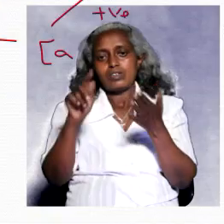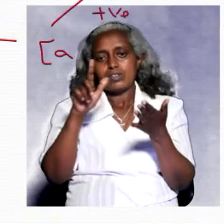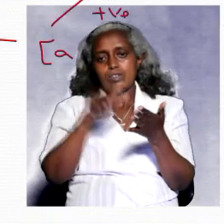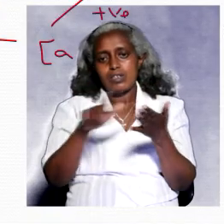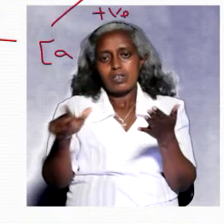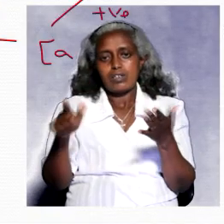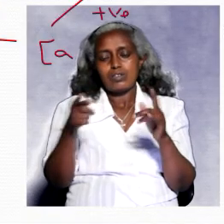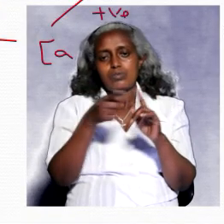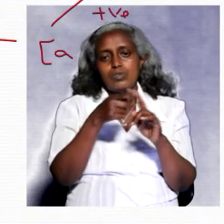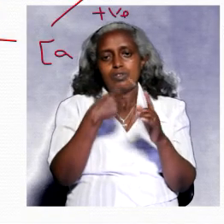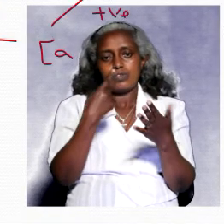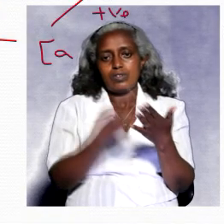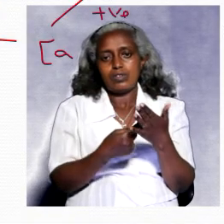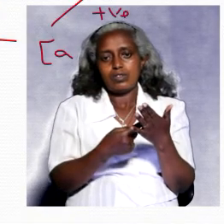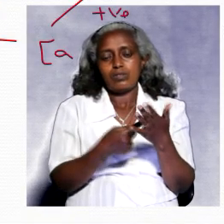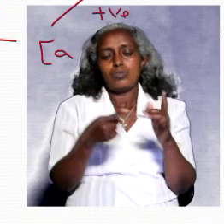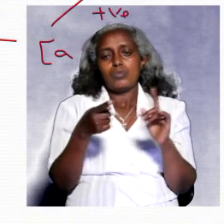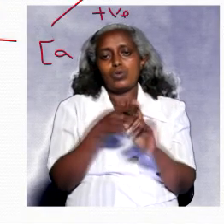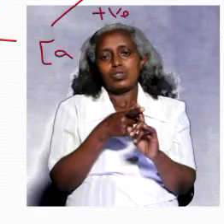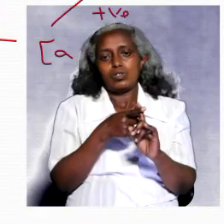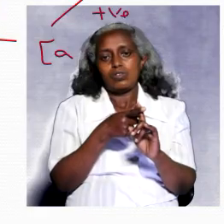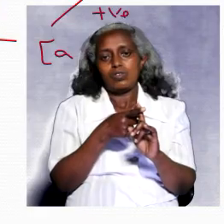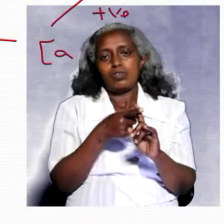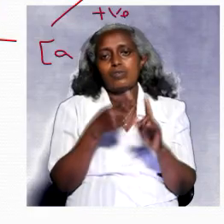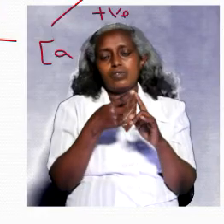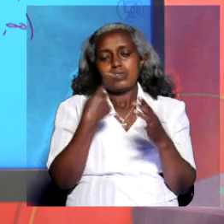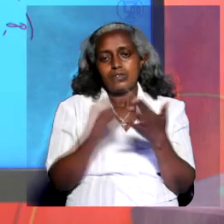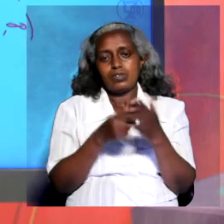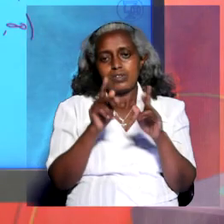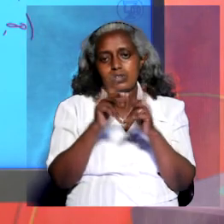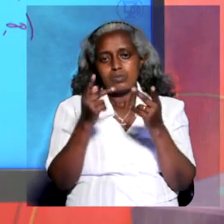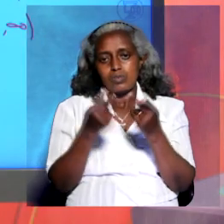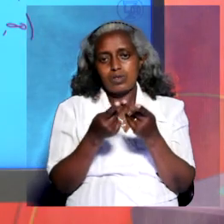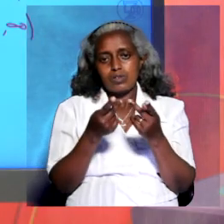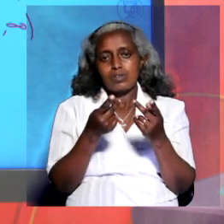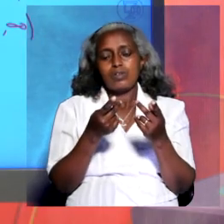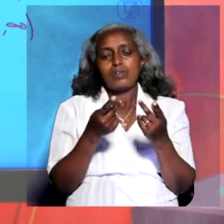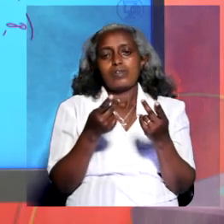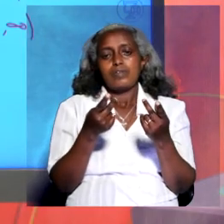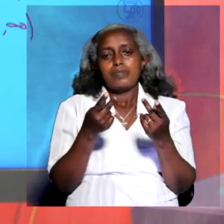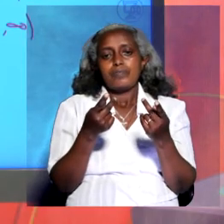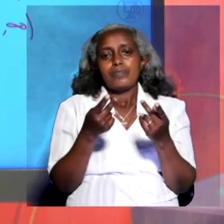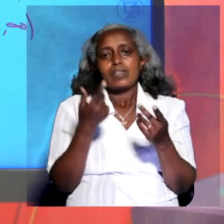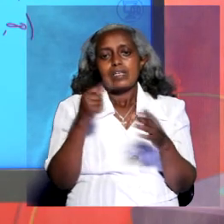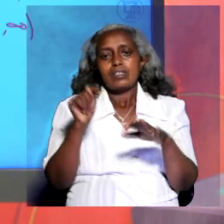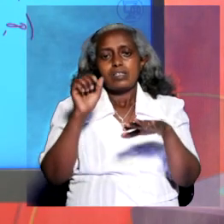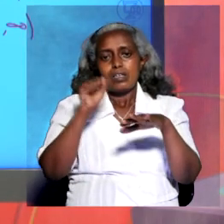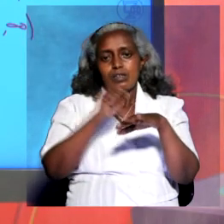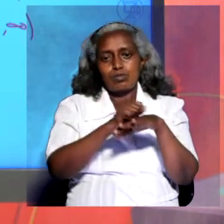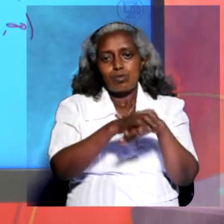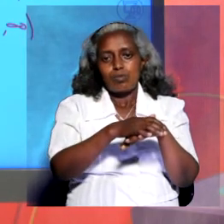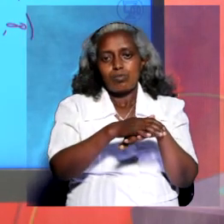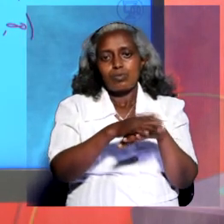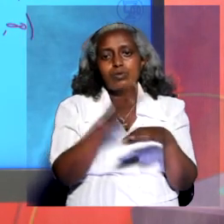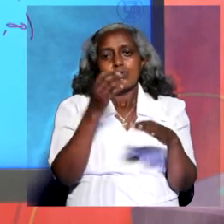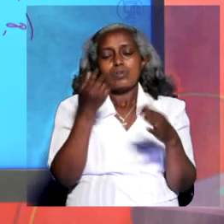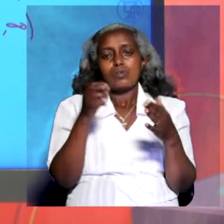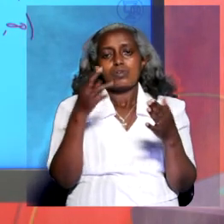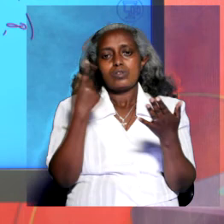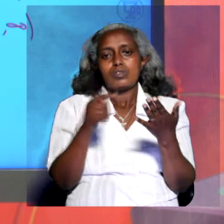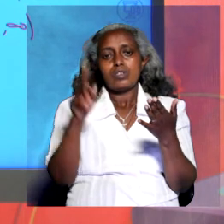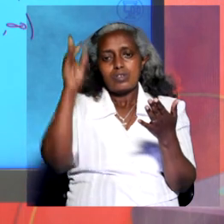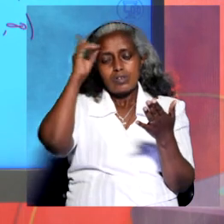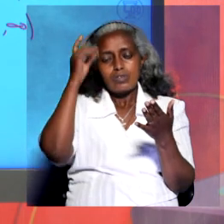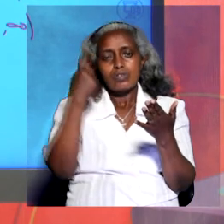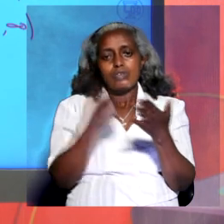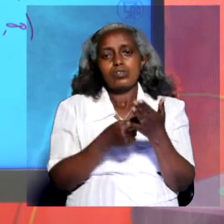line is positive everywhere here. It is positive. But for this part, the slope or the derivative